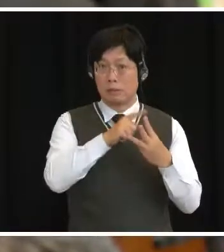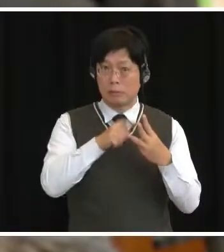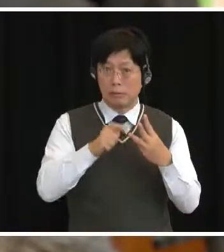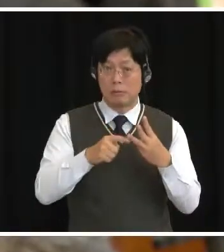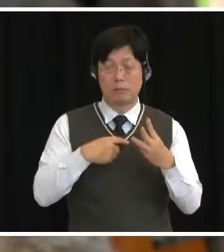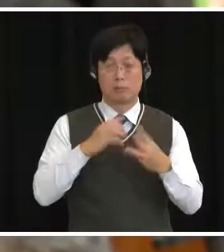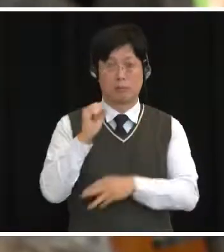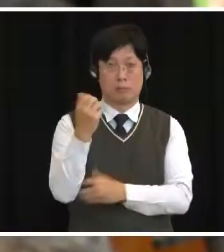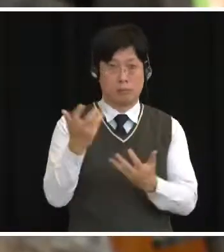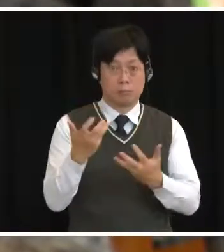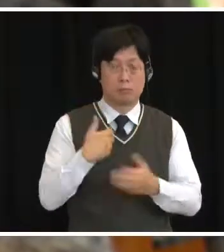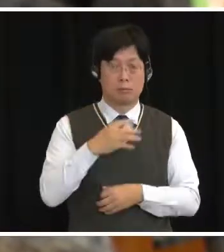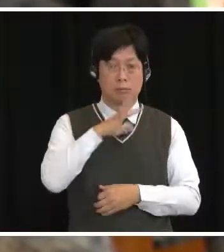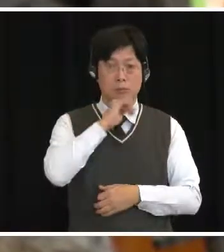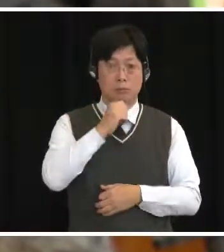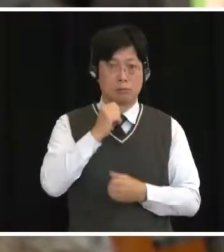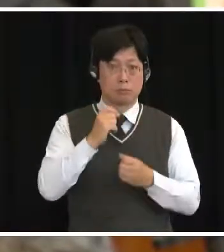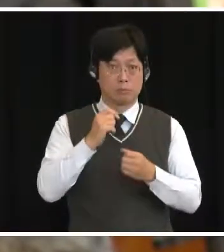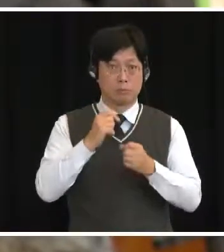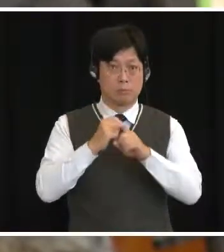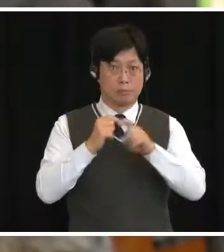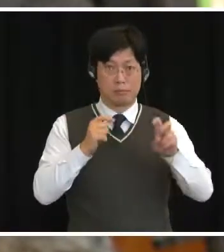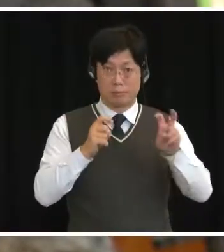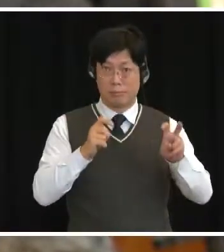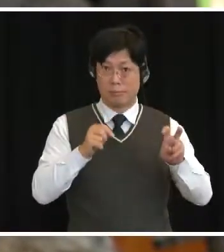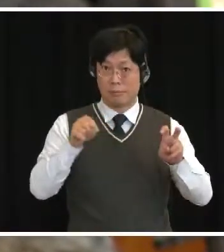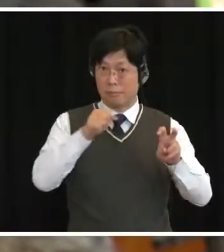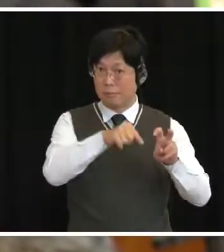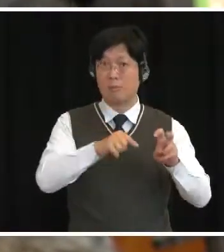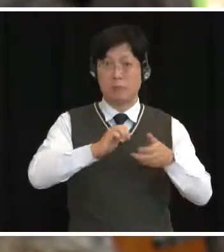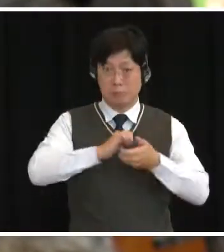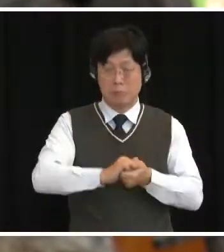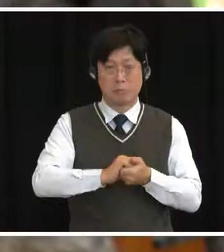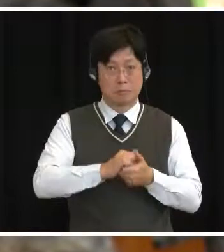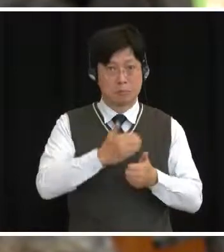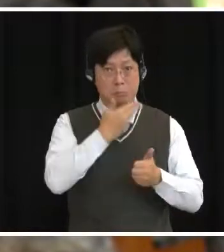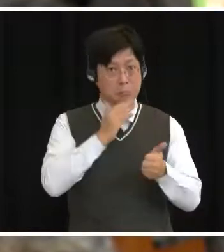If we do lower the age of majority to 18,